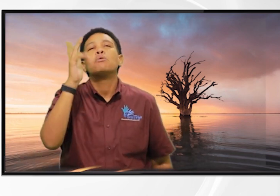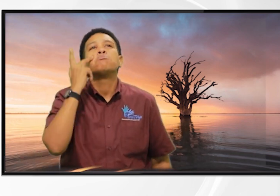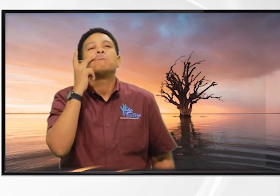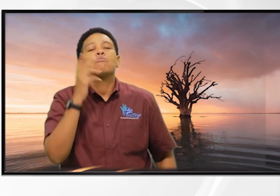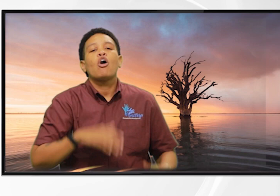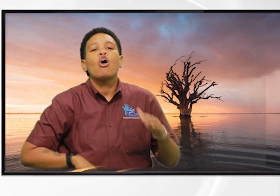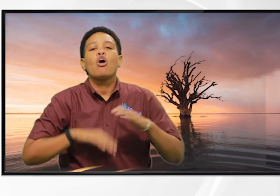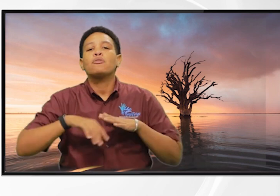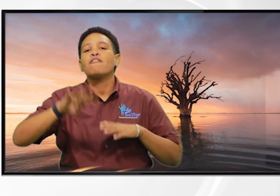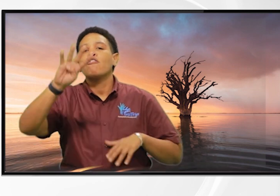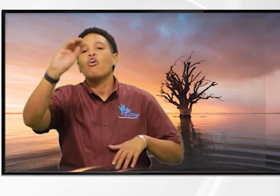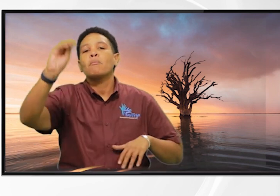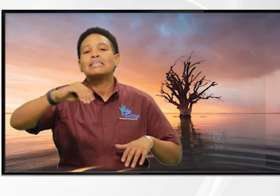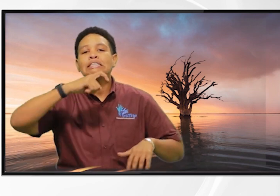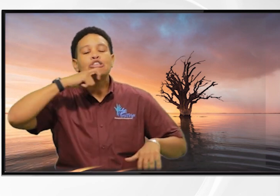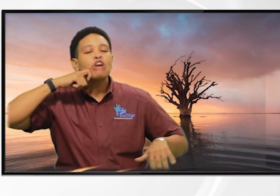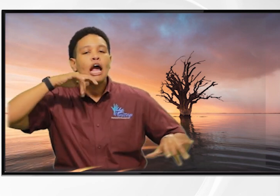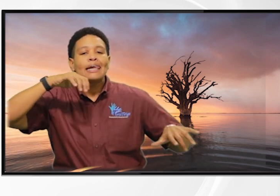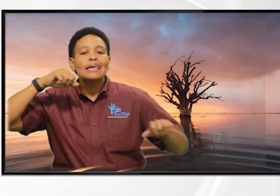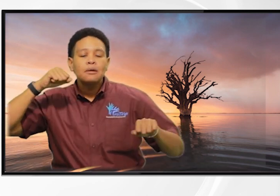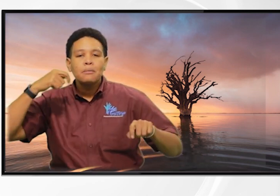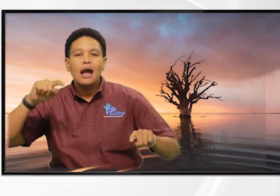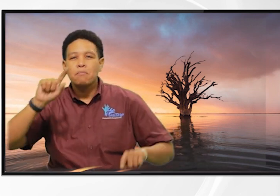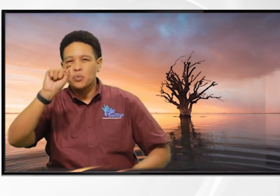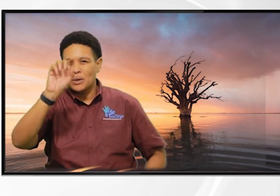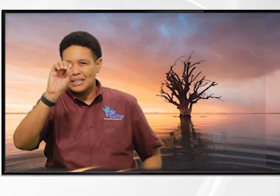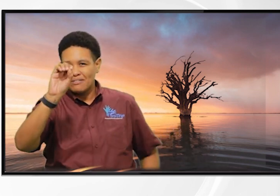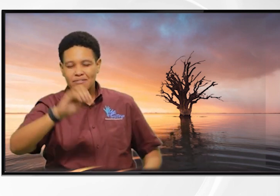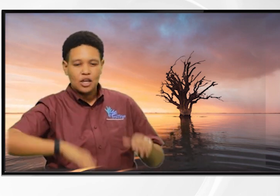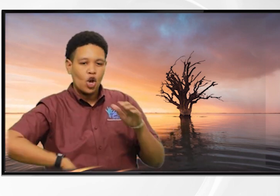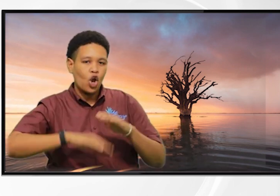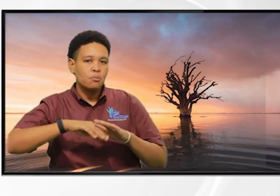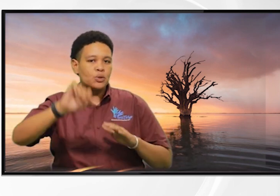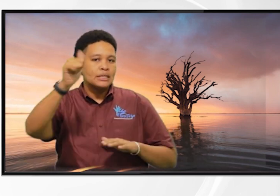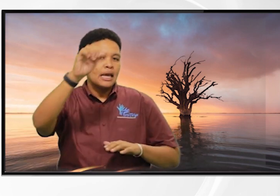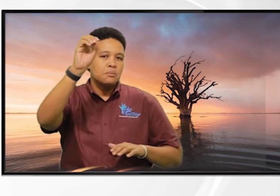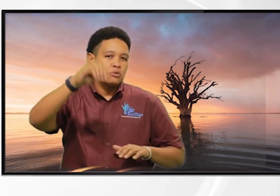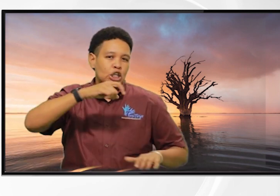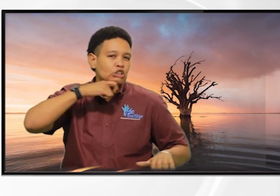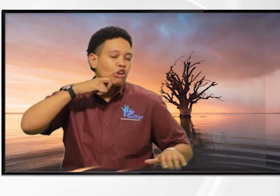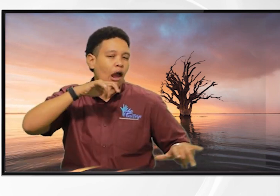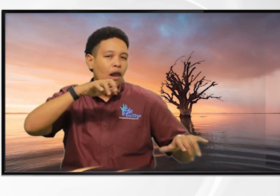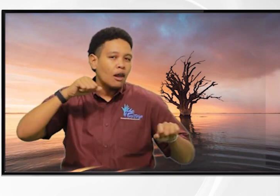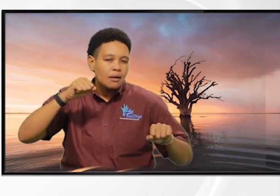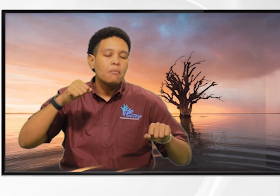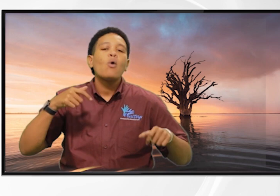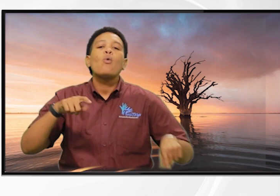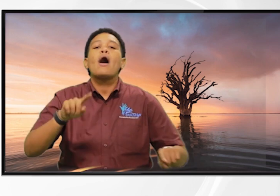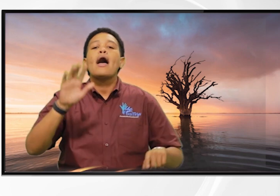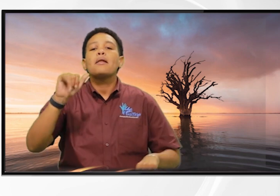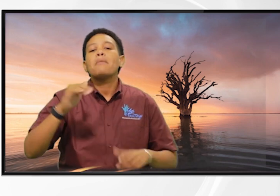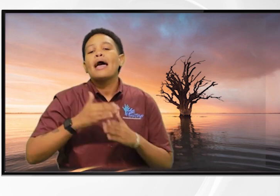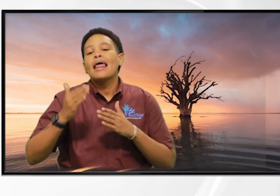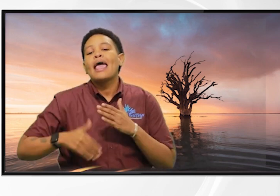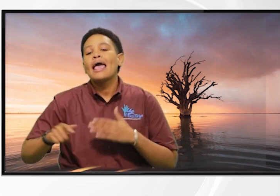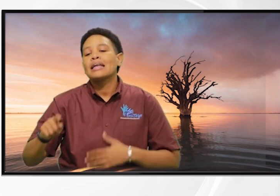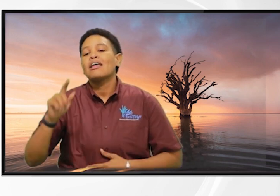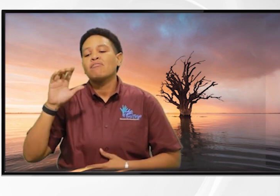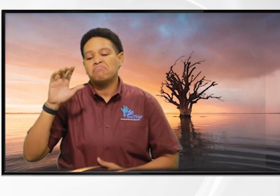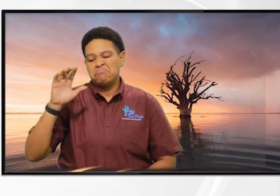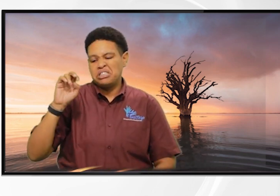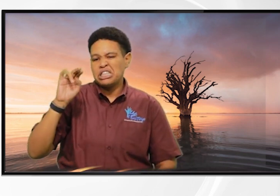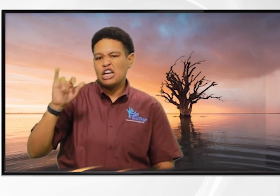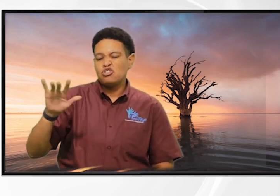be up to 4% drier. The 2050s up to 10% drier, while by the end of the